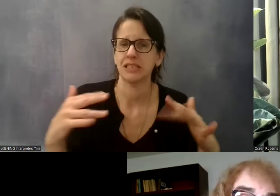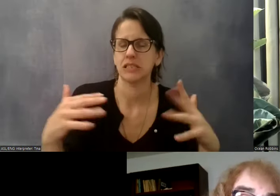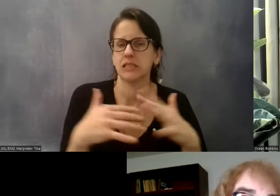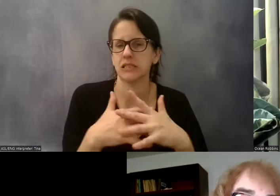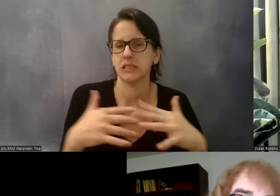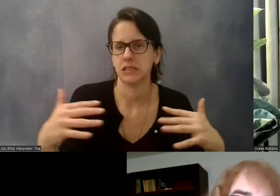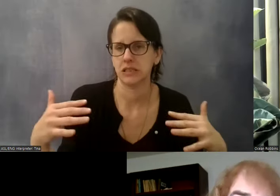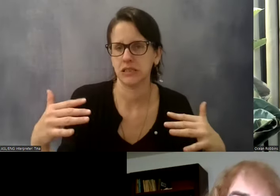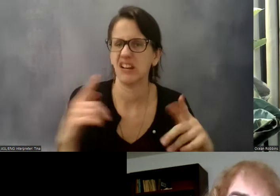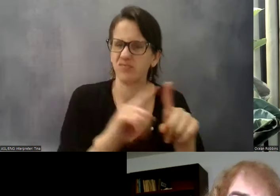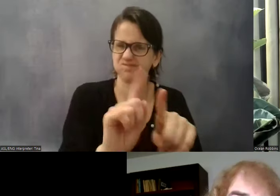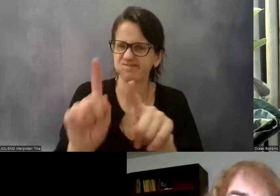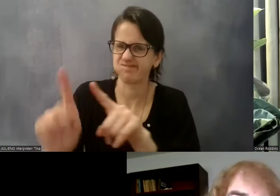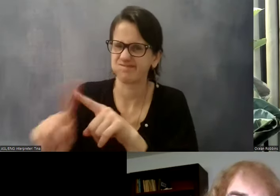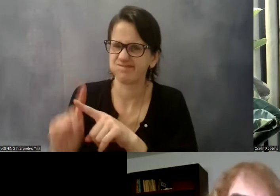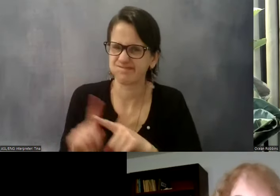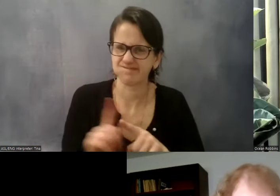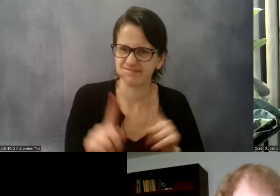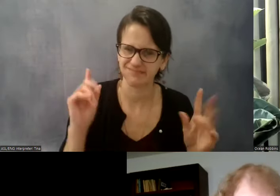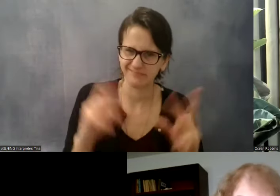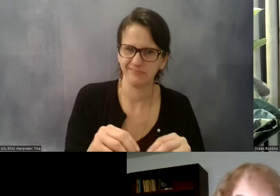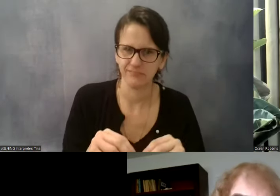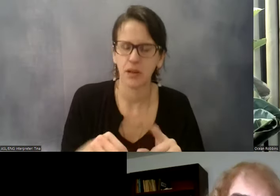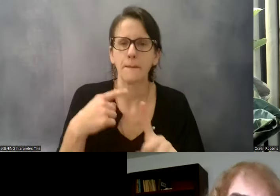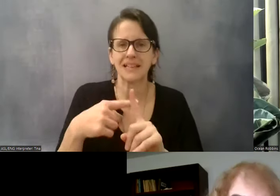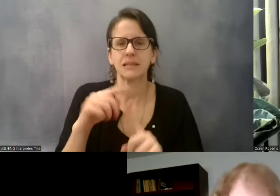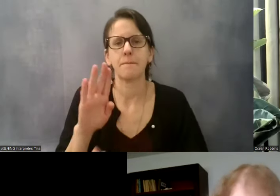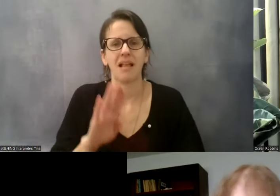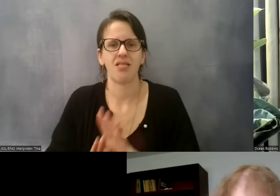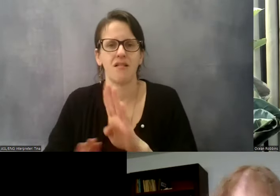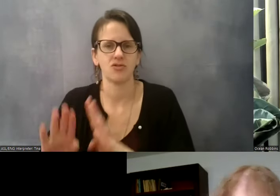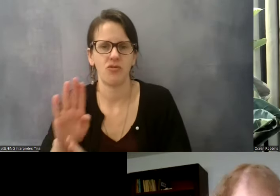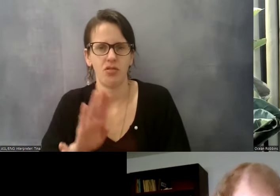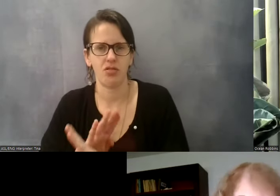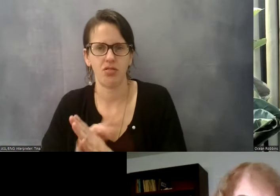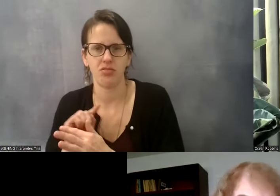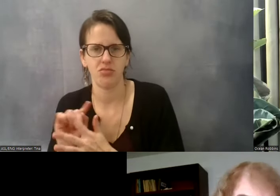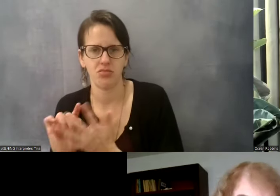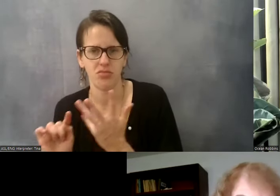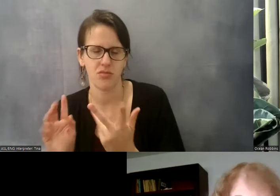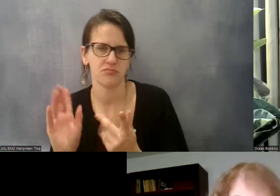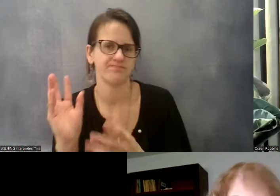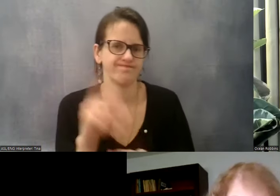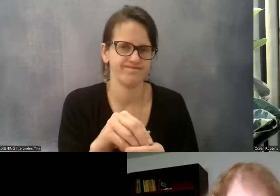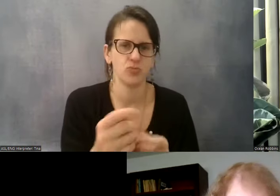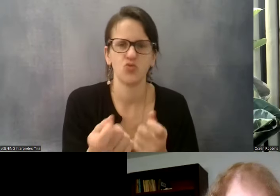certain biologicals to control our pest populations.